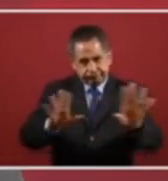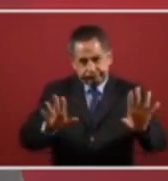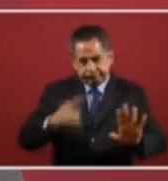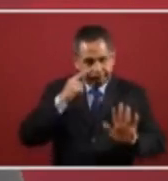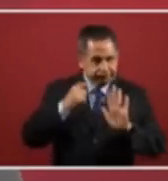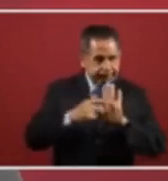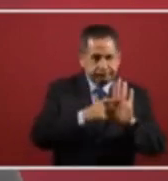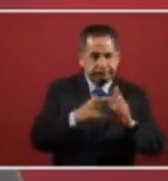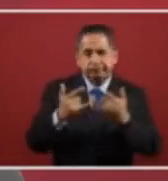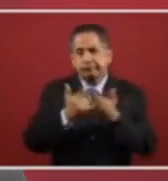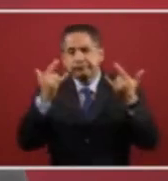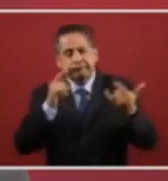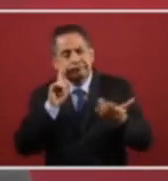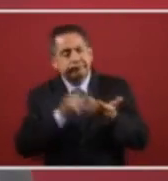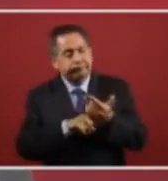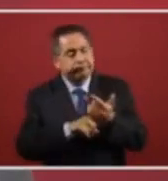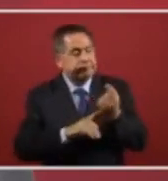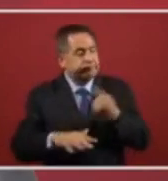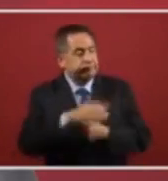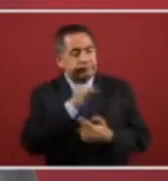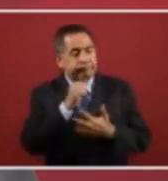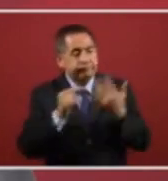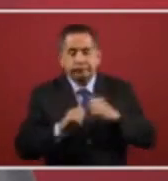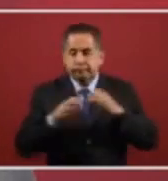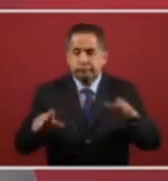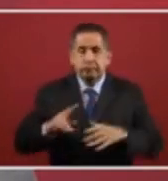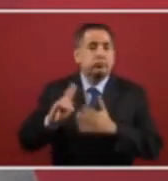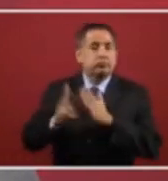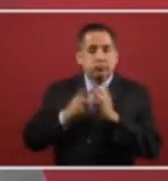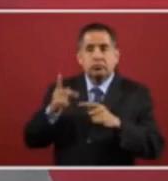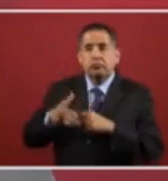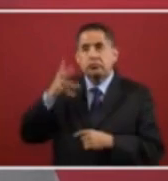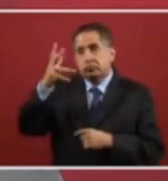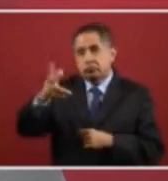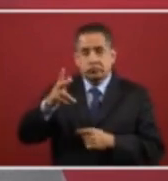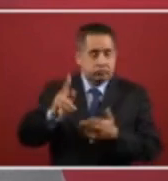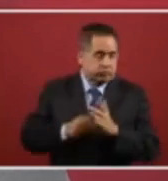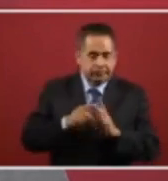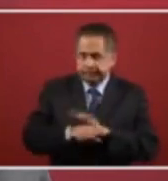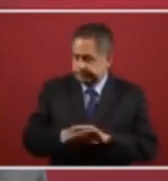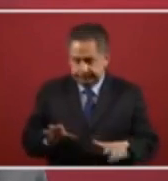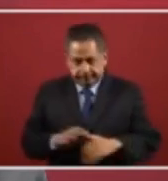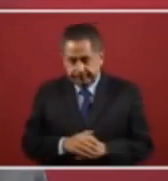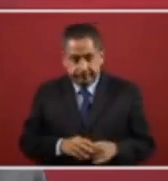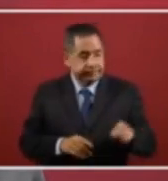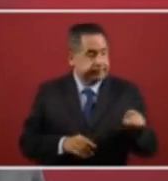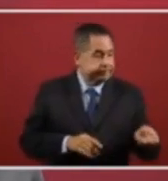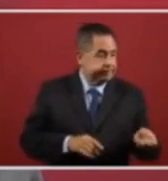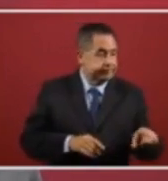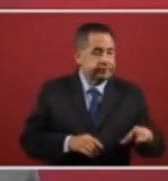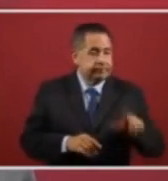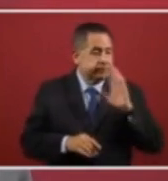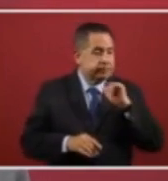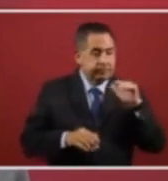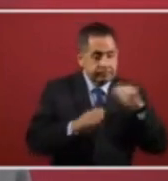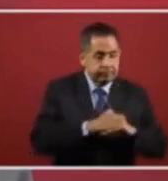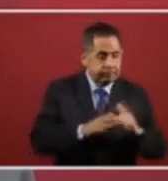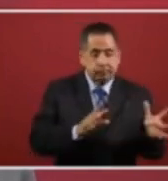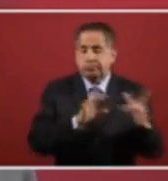So that's why we're letting you know what caused it. And that never again should you